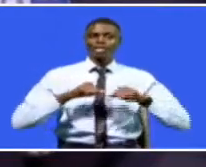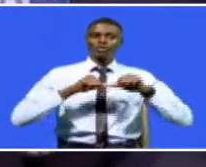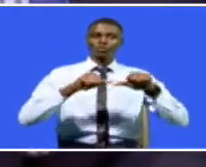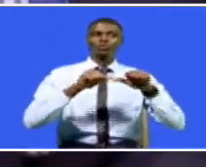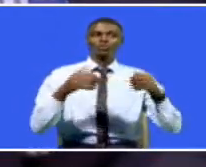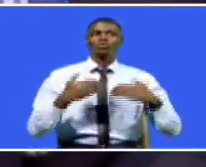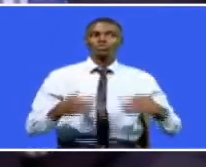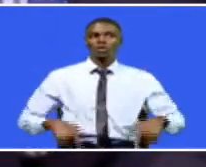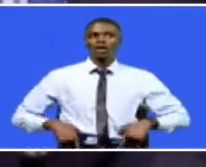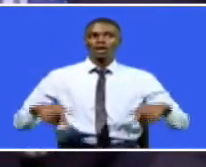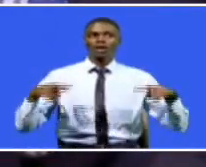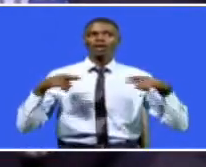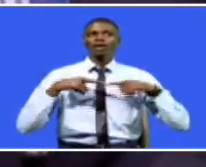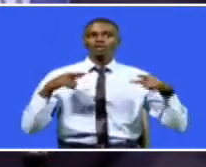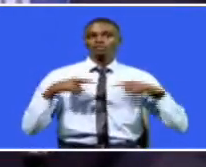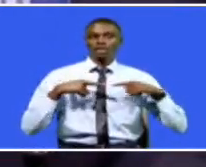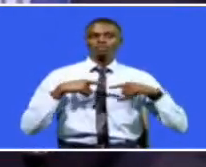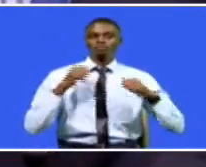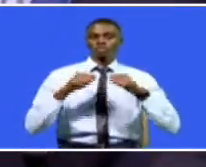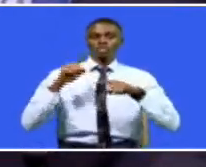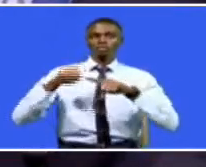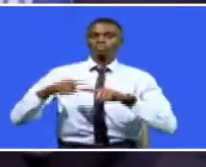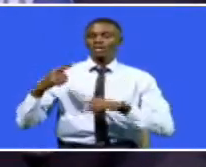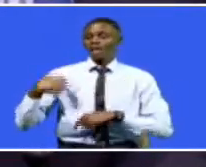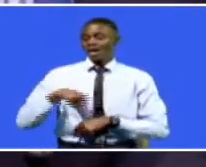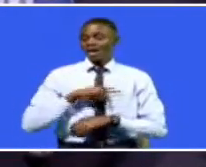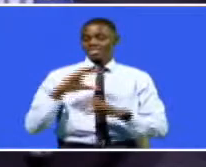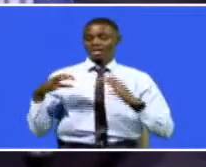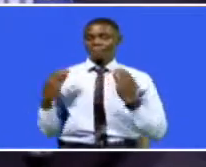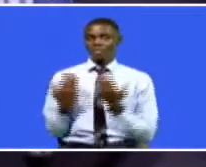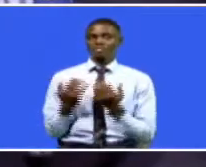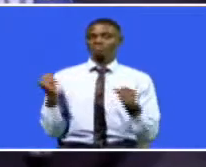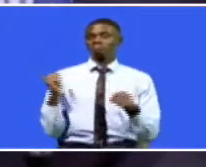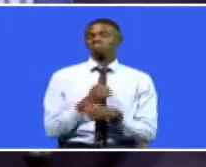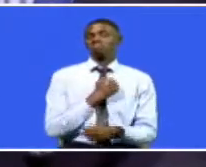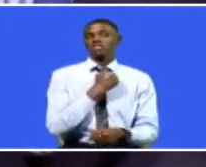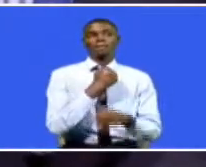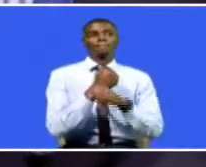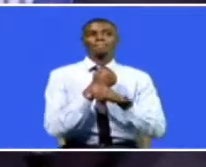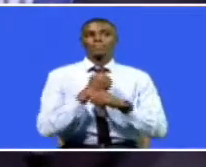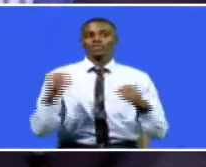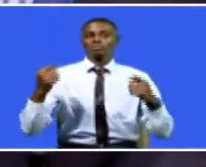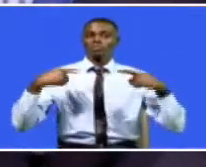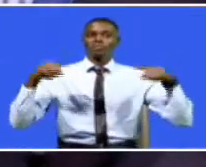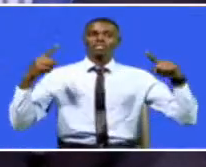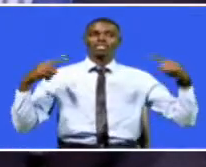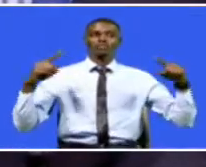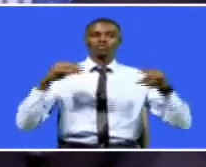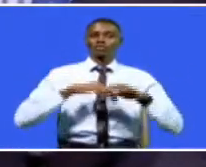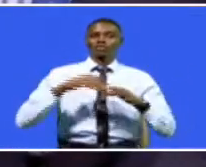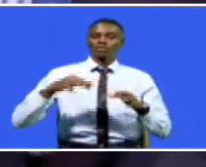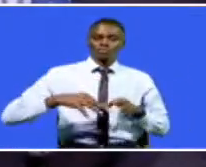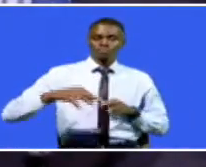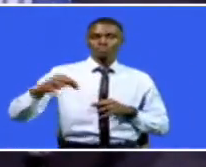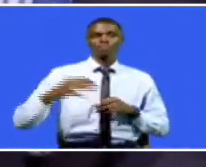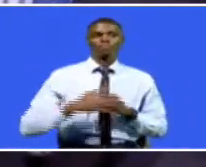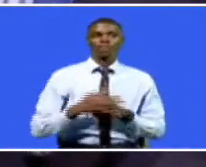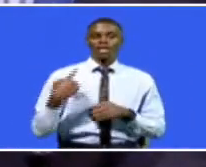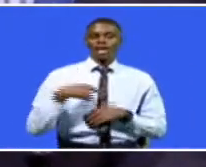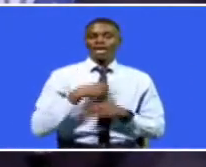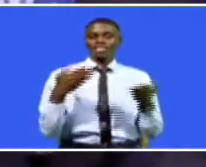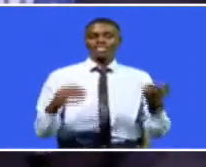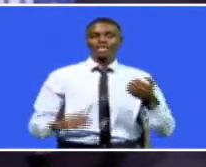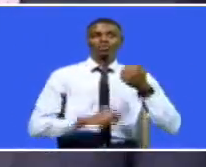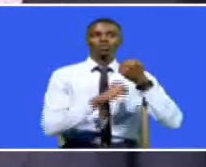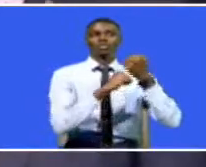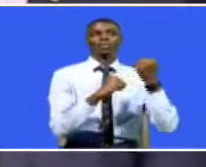to have a livelihood that they can rely on, as companies, we cannot be able to be successful in the long term. So we are here to